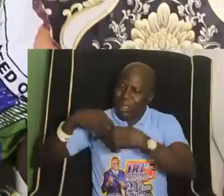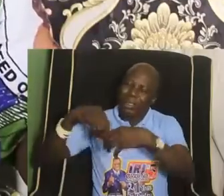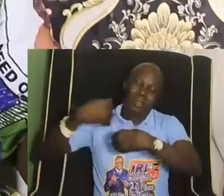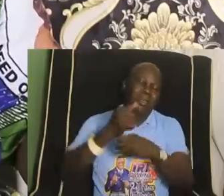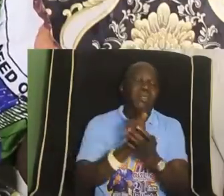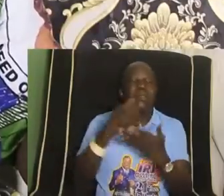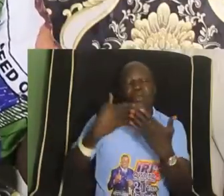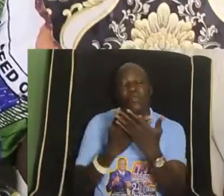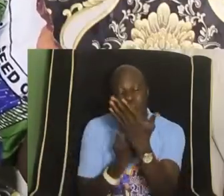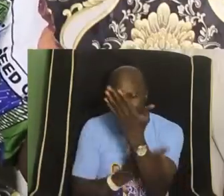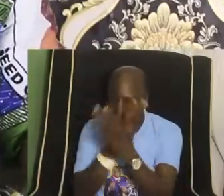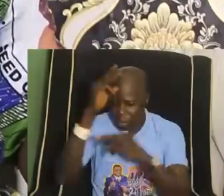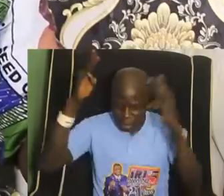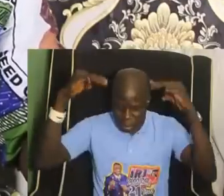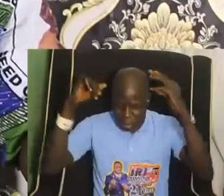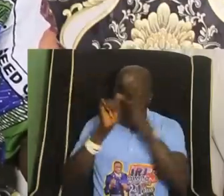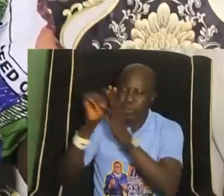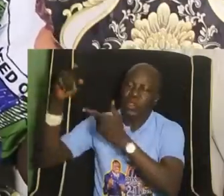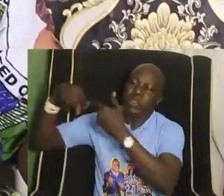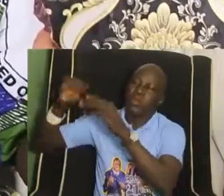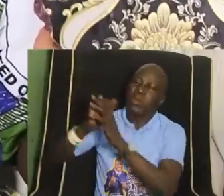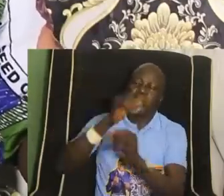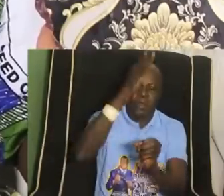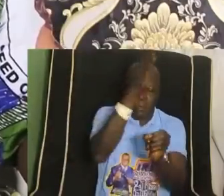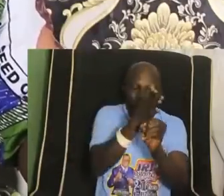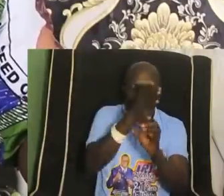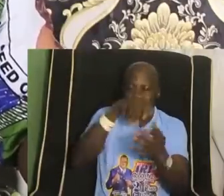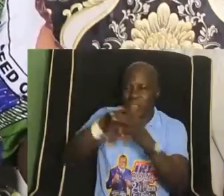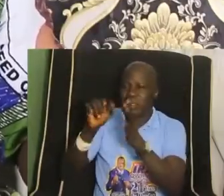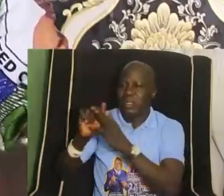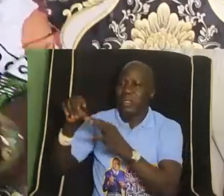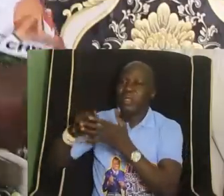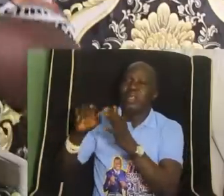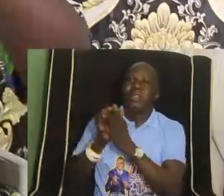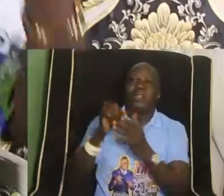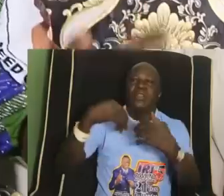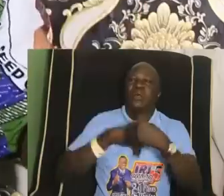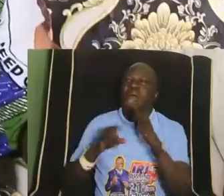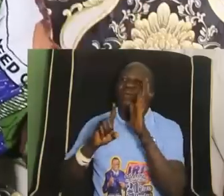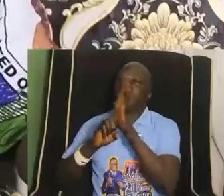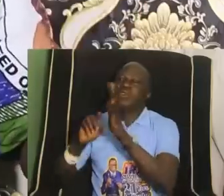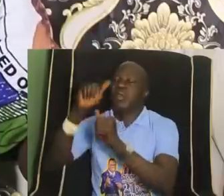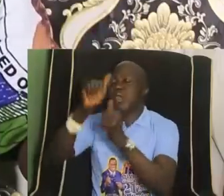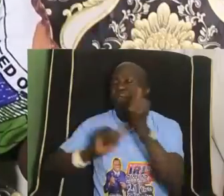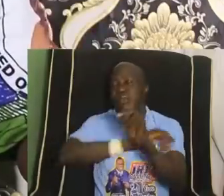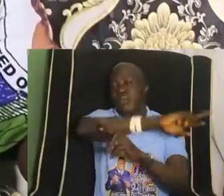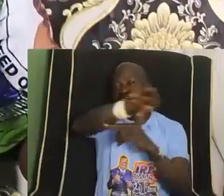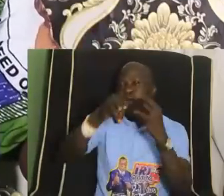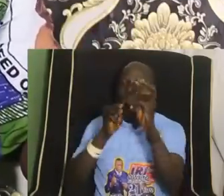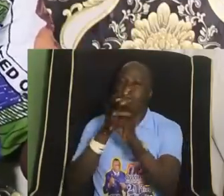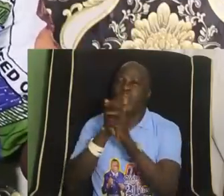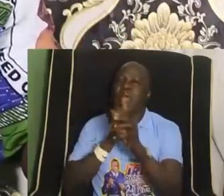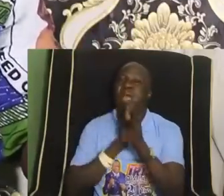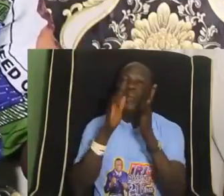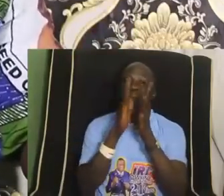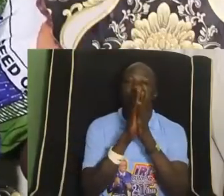The Lord that established the covenant of the money that laid down the foundation and manifest himself in the whole